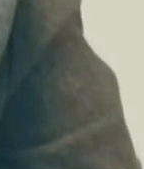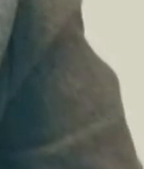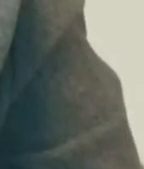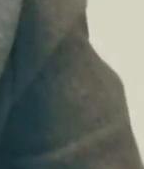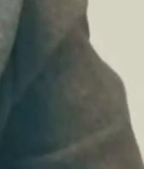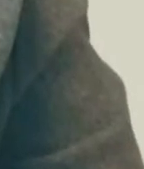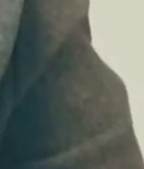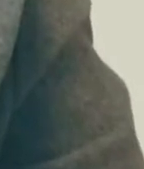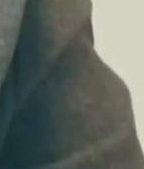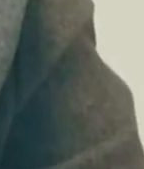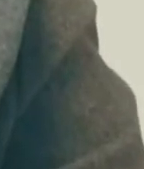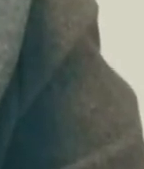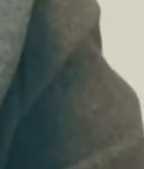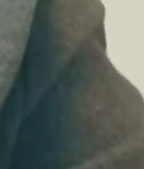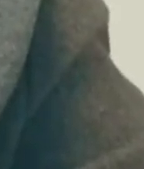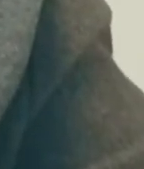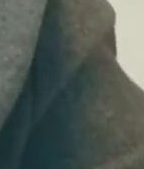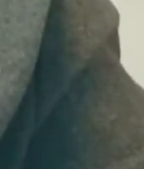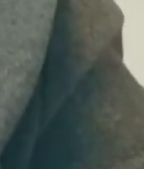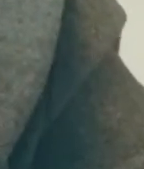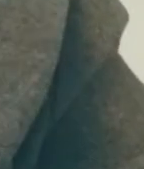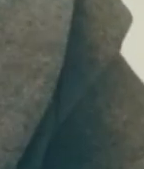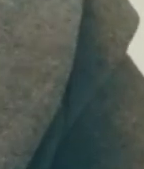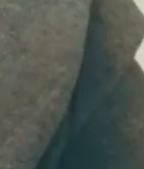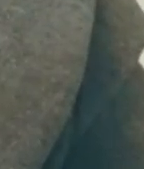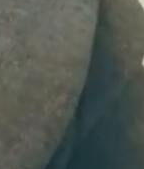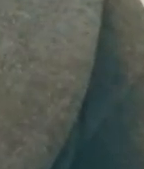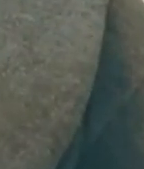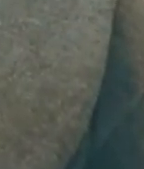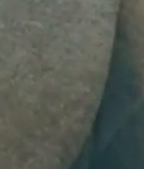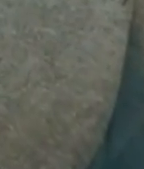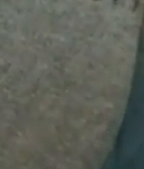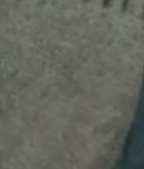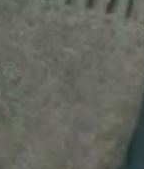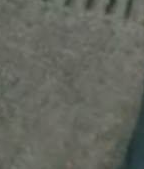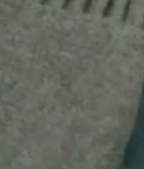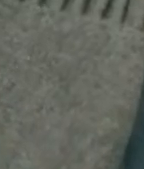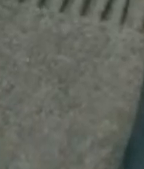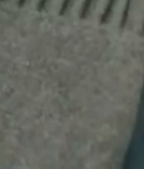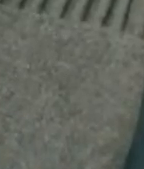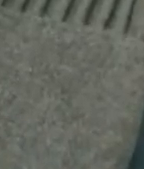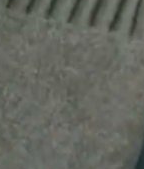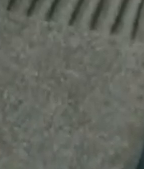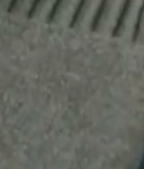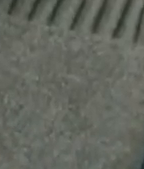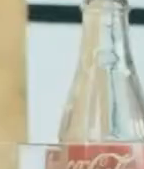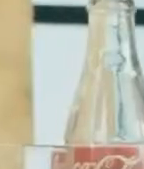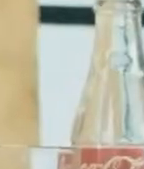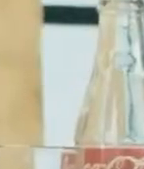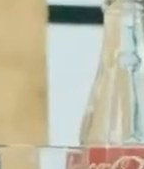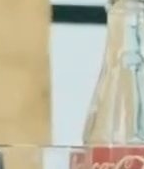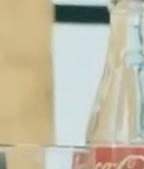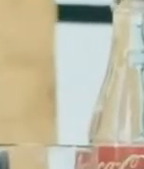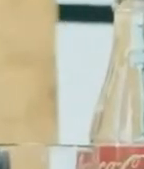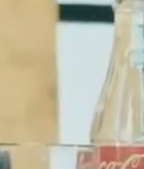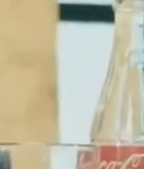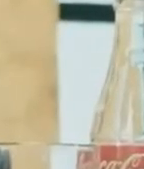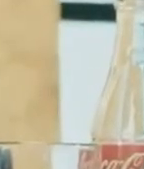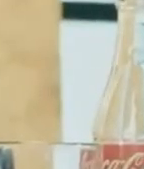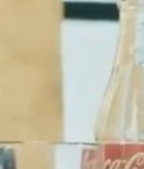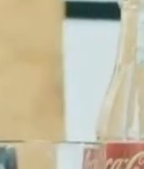No way. You can't be serious. Wait, why do you have a radio and you can just catch up with the shows on Hope FM podcast?